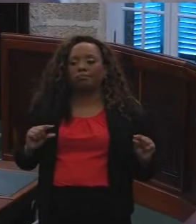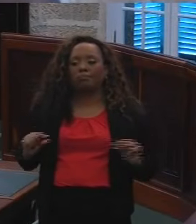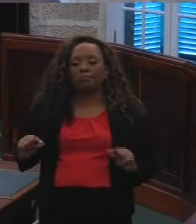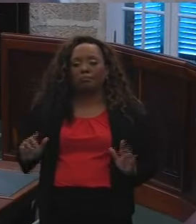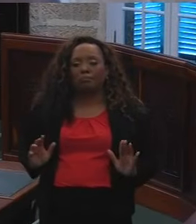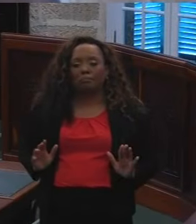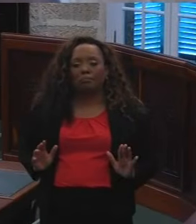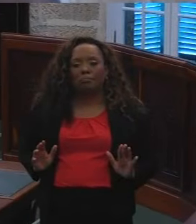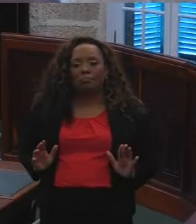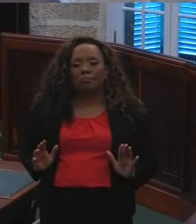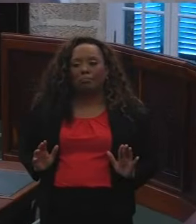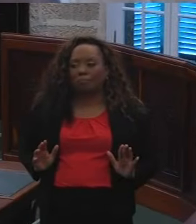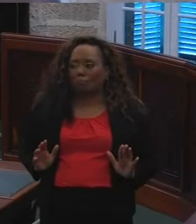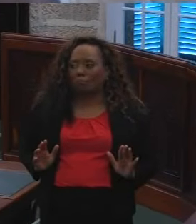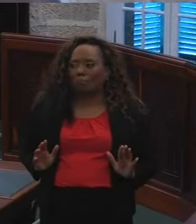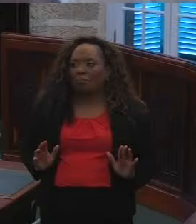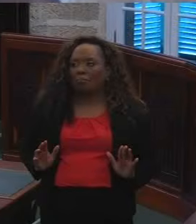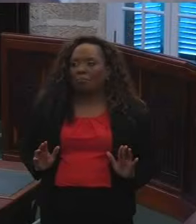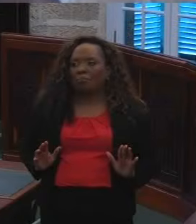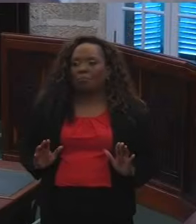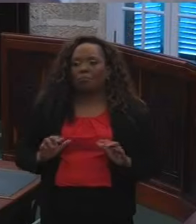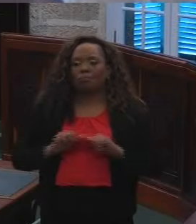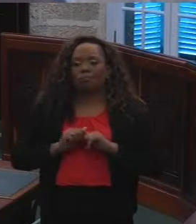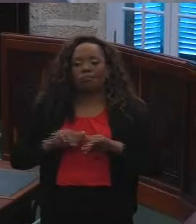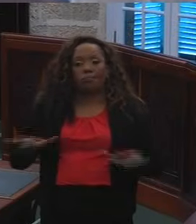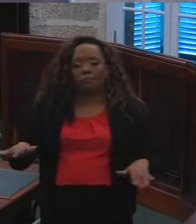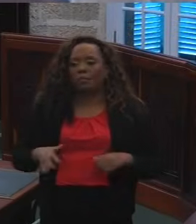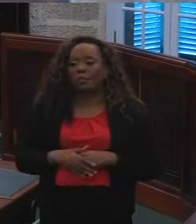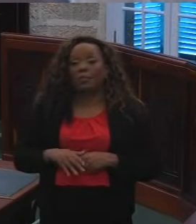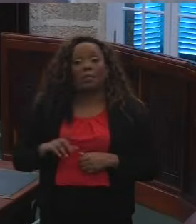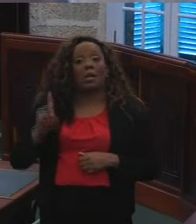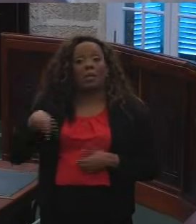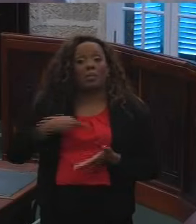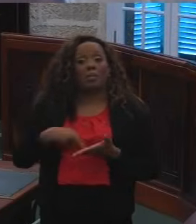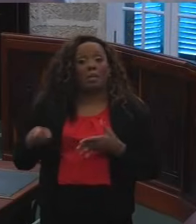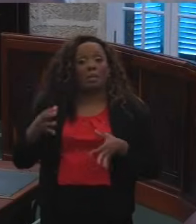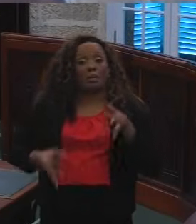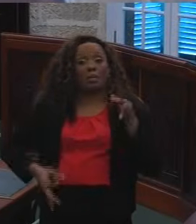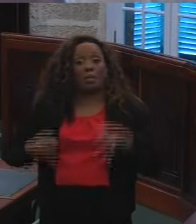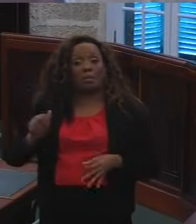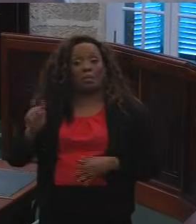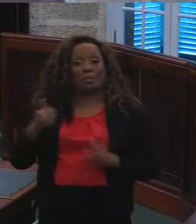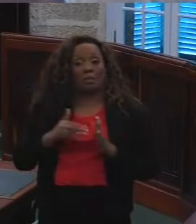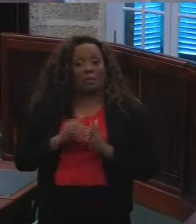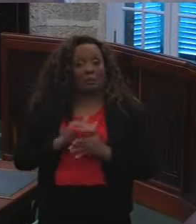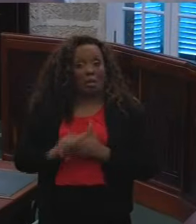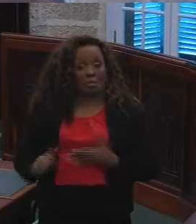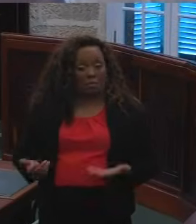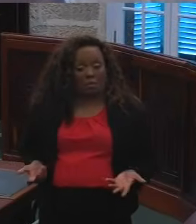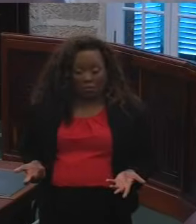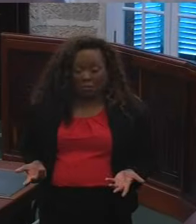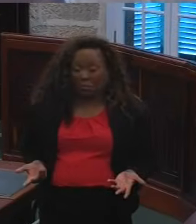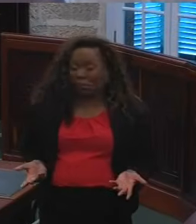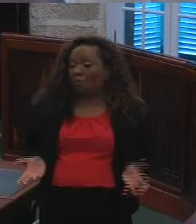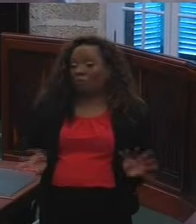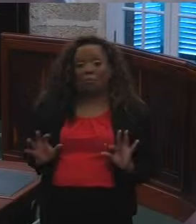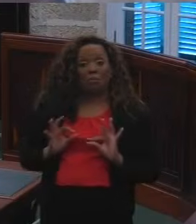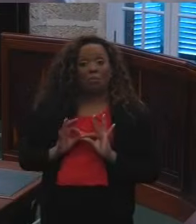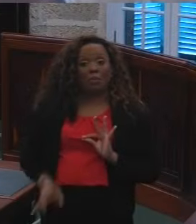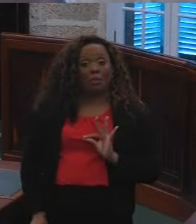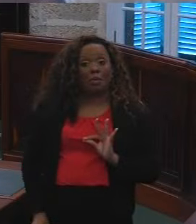but yourself, then you could pay the court $10,000 if found guilty. That is as